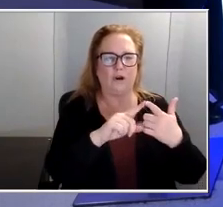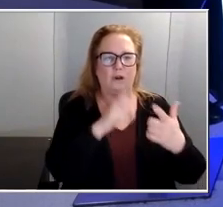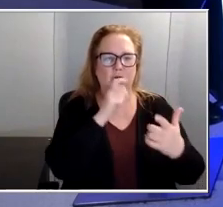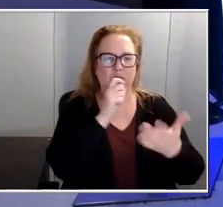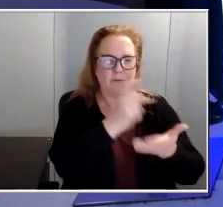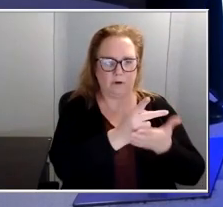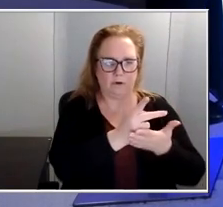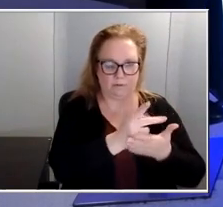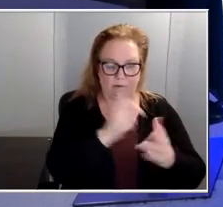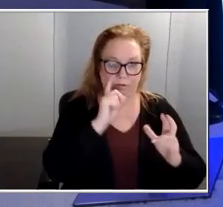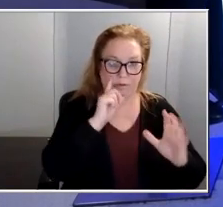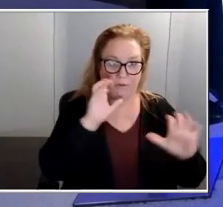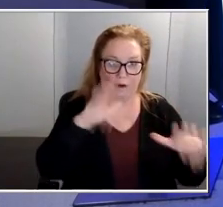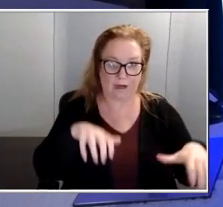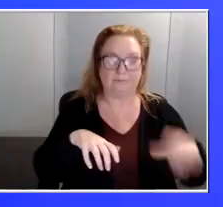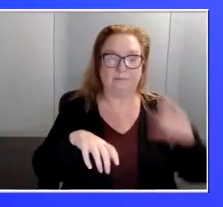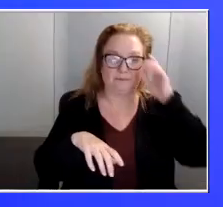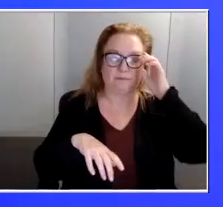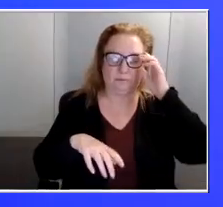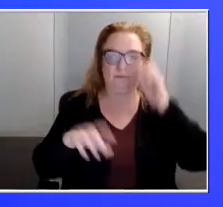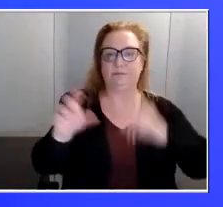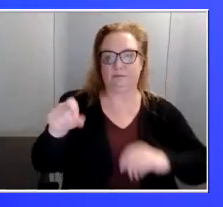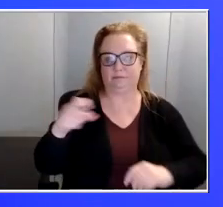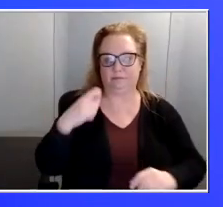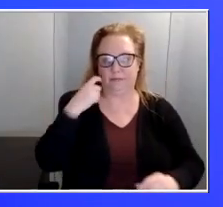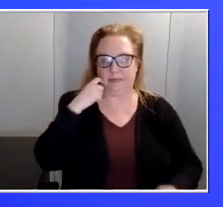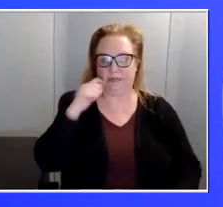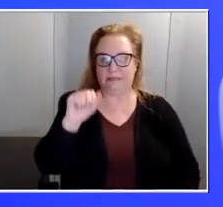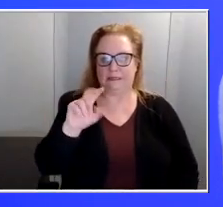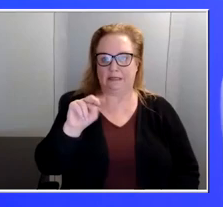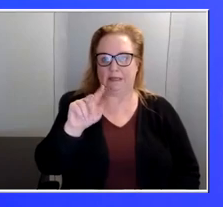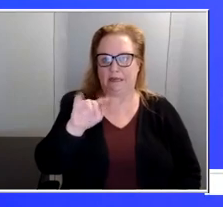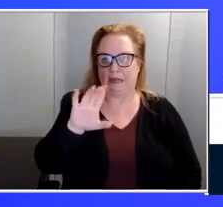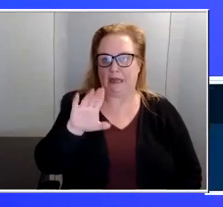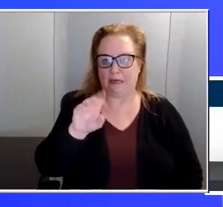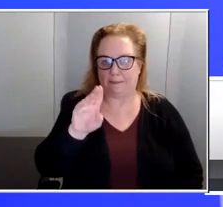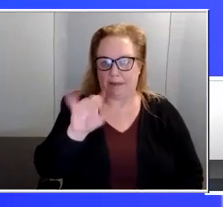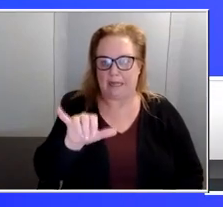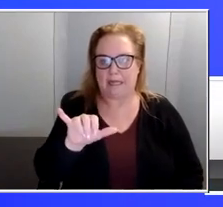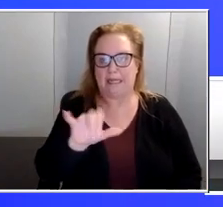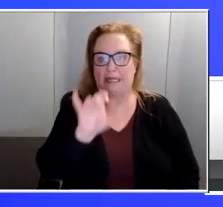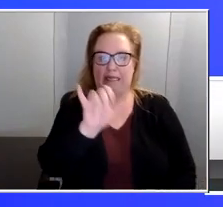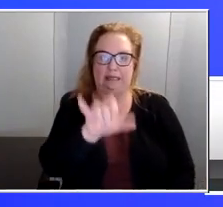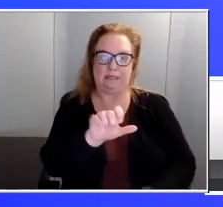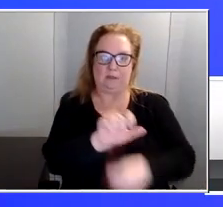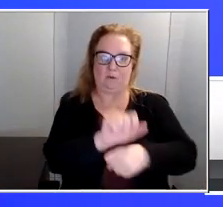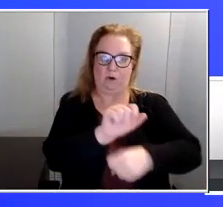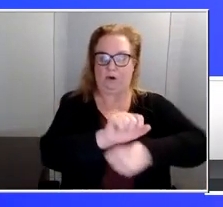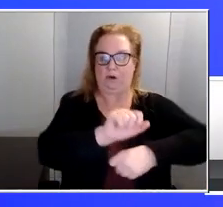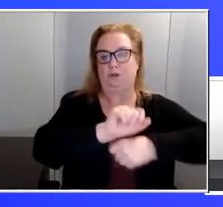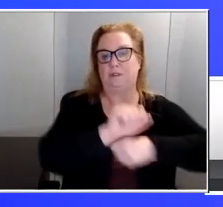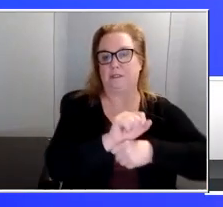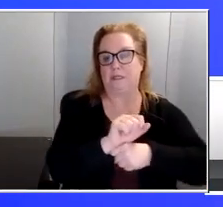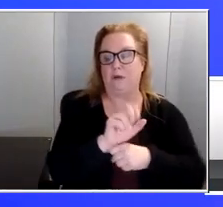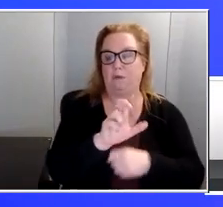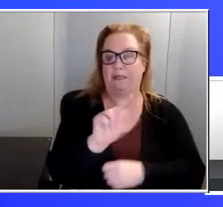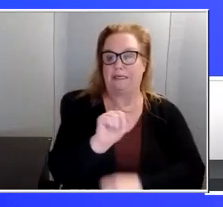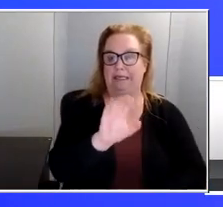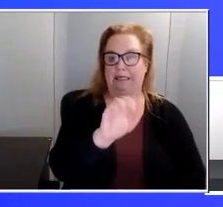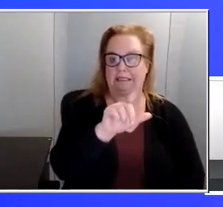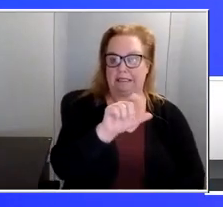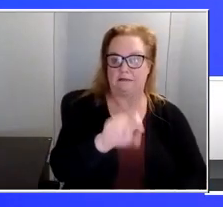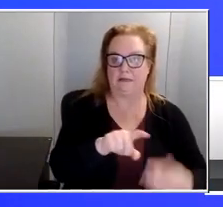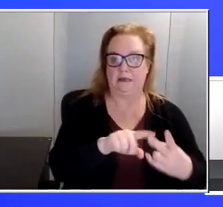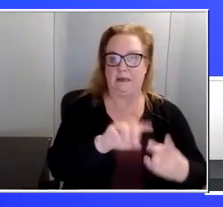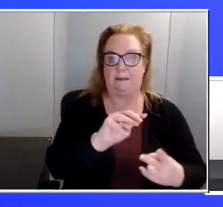Sure. I mean, as Dr. McGuirk was talking about it, like it's an antibody, and specifically this antibody works with the T cells and the myeloma,